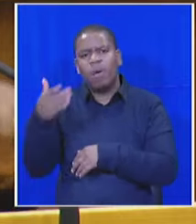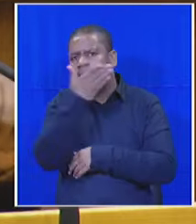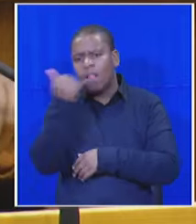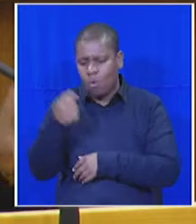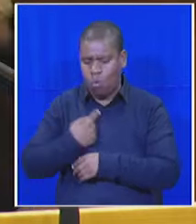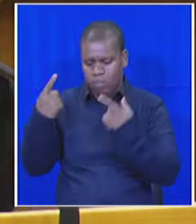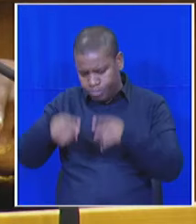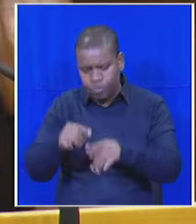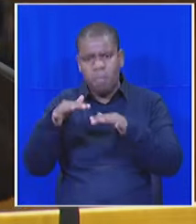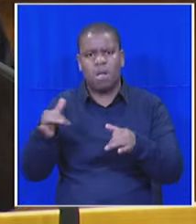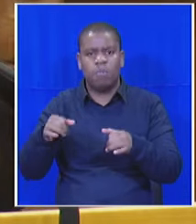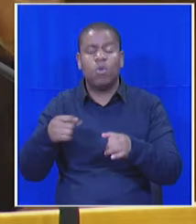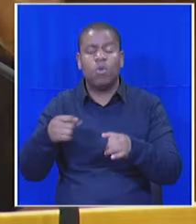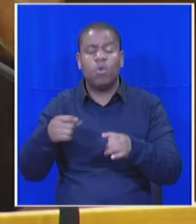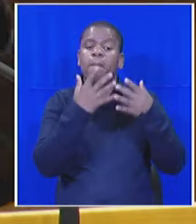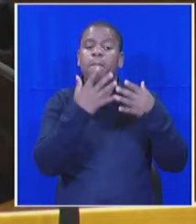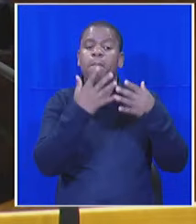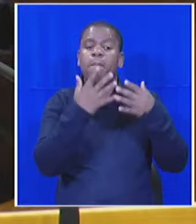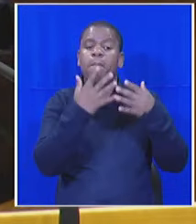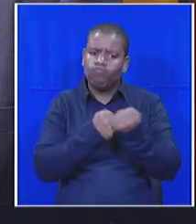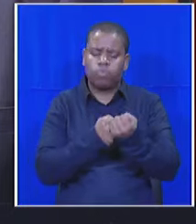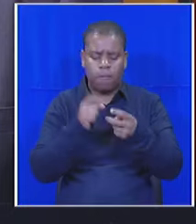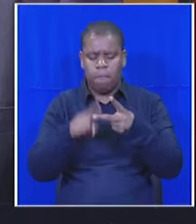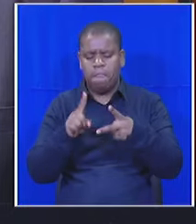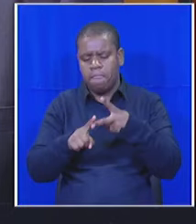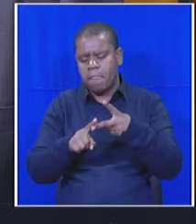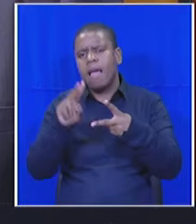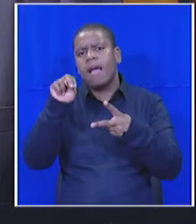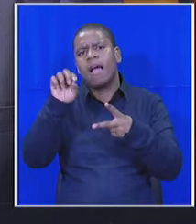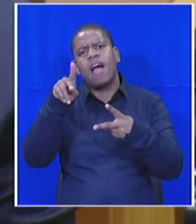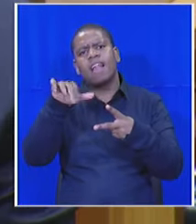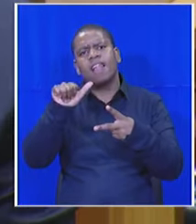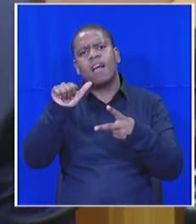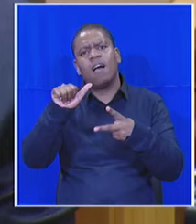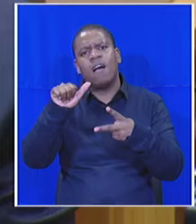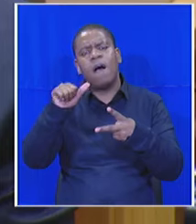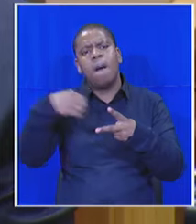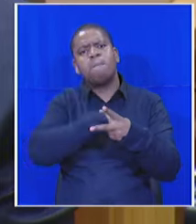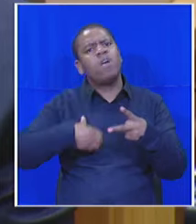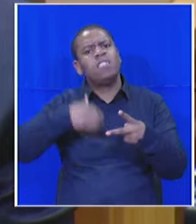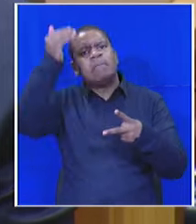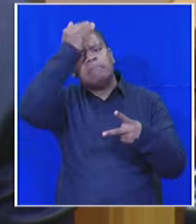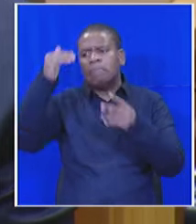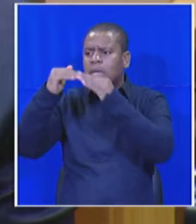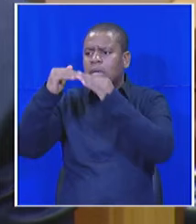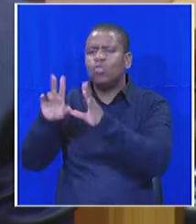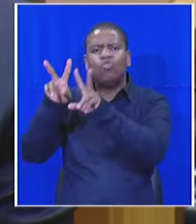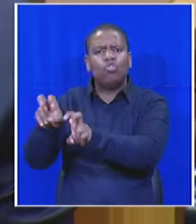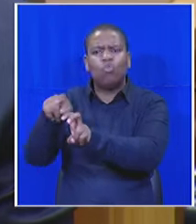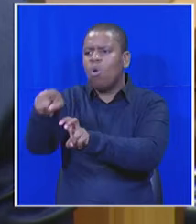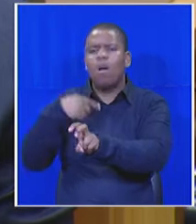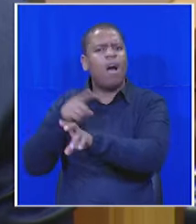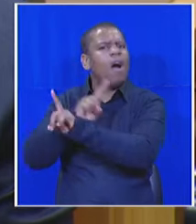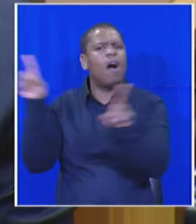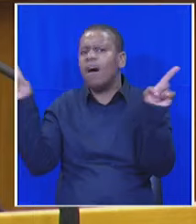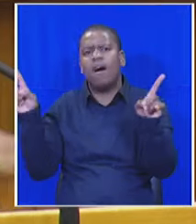and eparlamente inkandla akusiyo into leyodwa lebesidila ngayo. And I-High Court judgment, I-Constitutional Court,